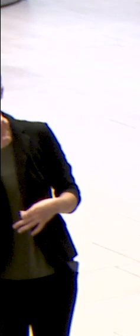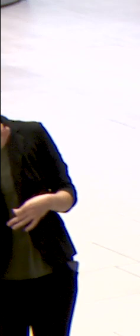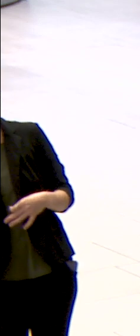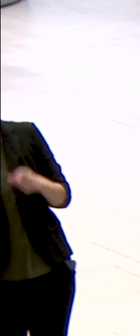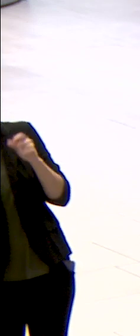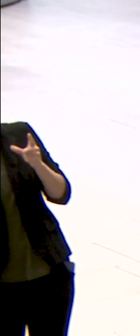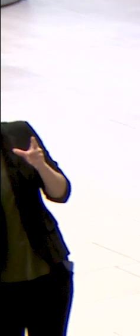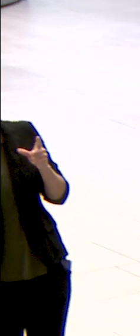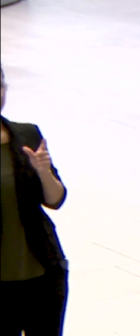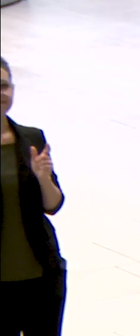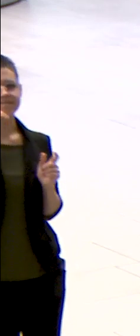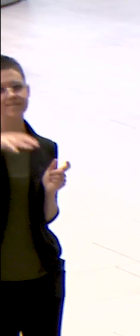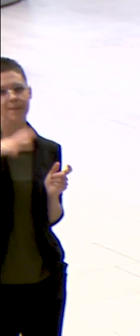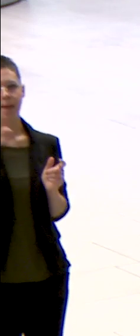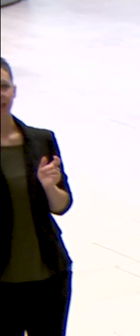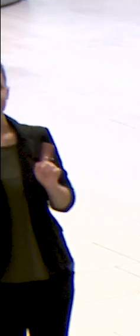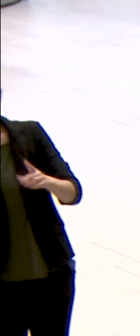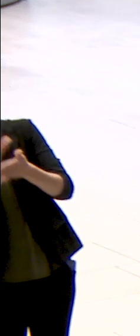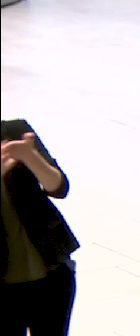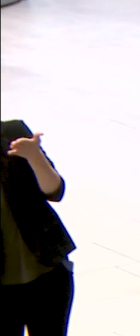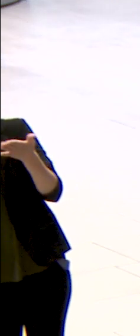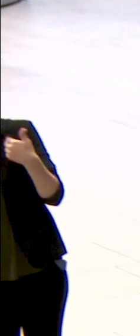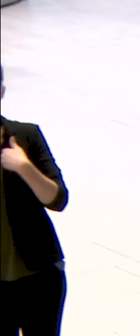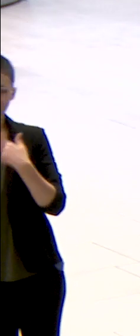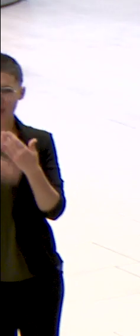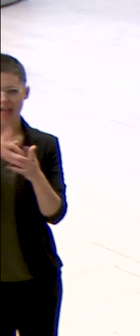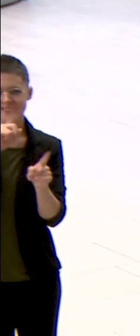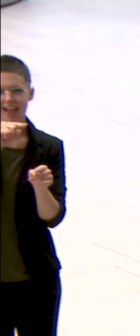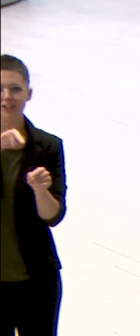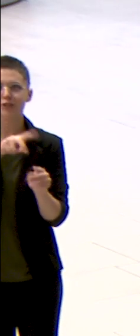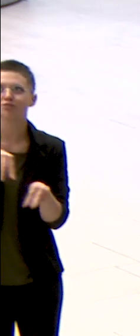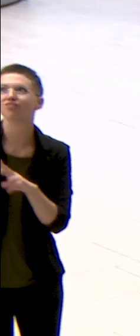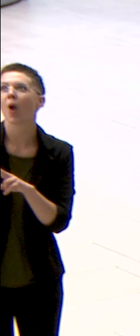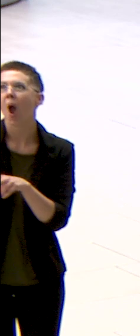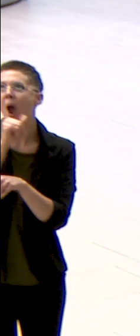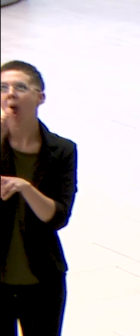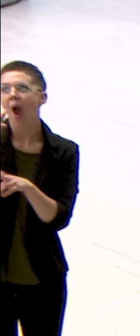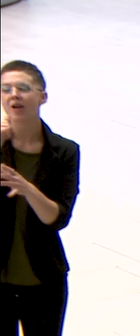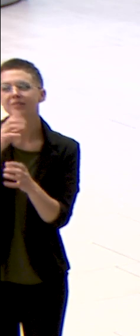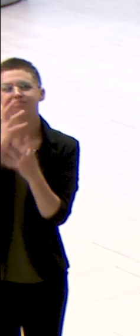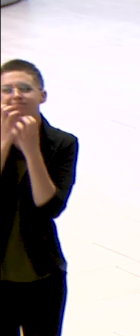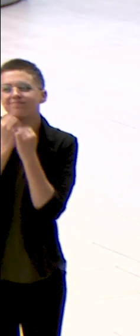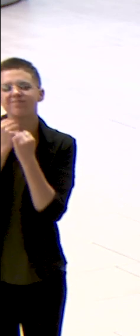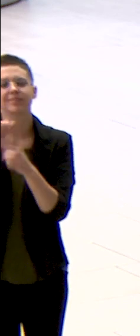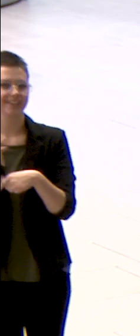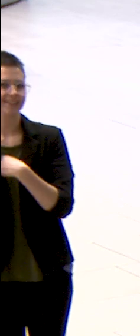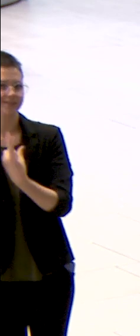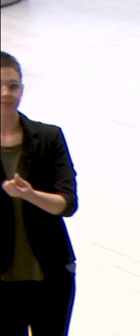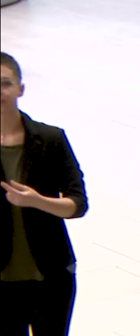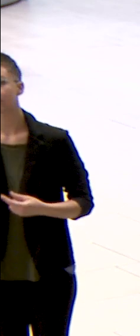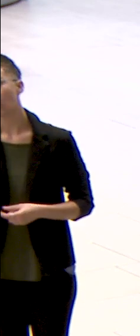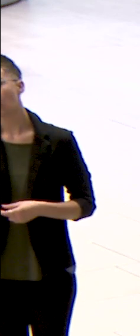cousin, female cousin who went to college, has all the answers. You absolutely look up to her. So that's been around for a long time. Crema